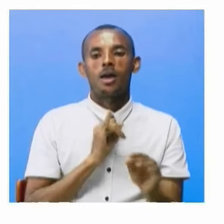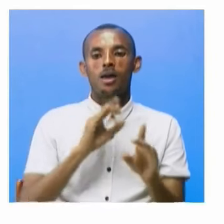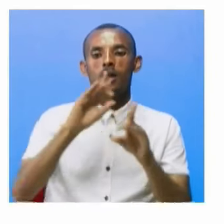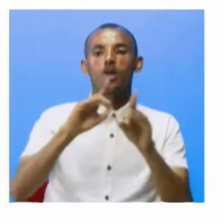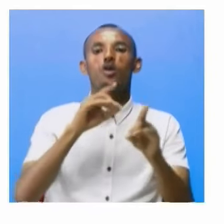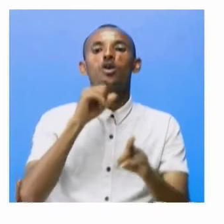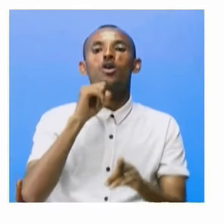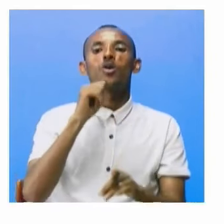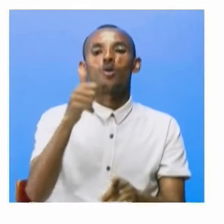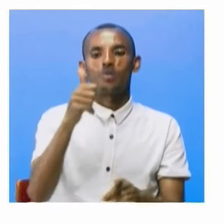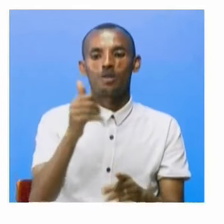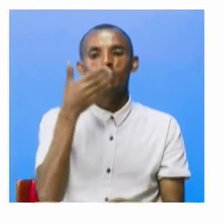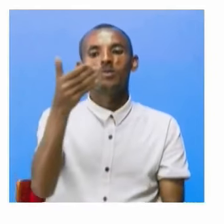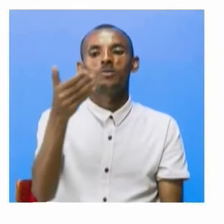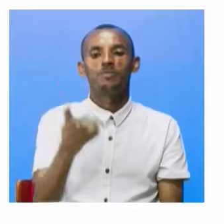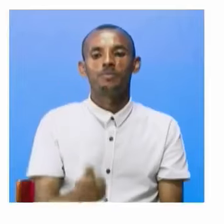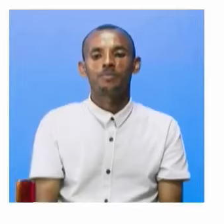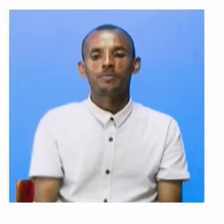I don't. Good.